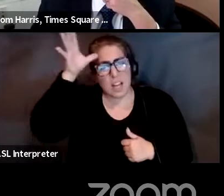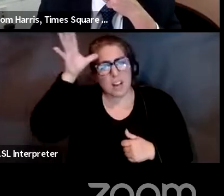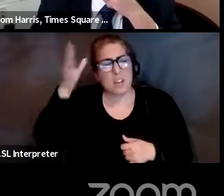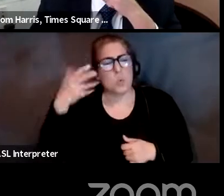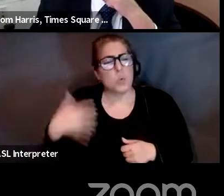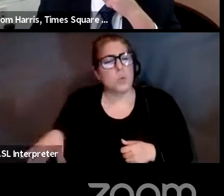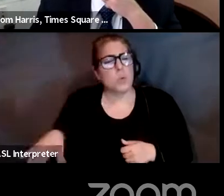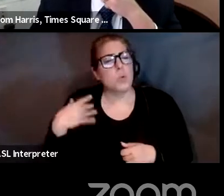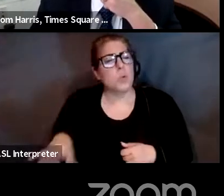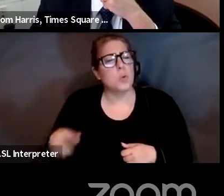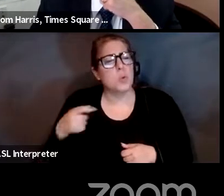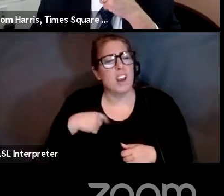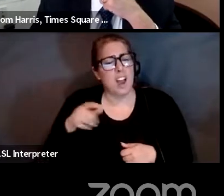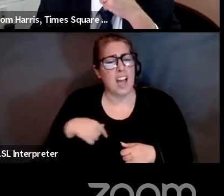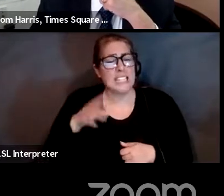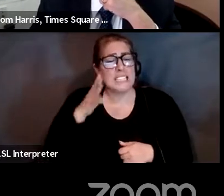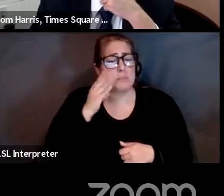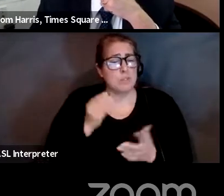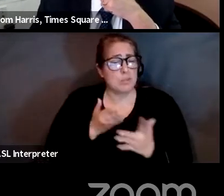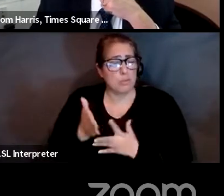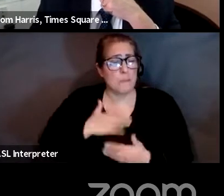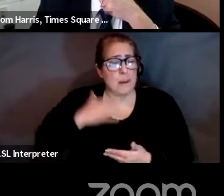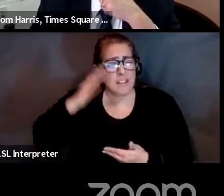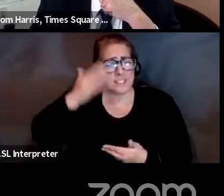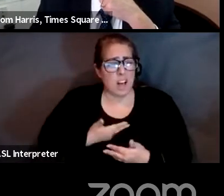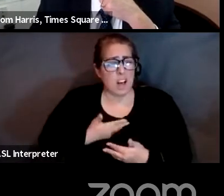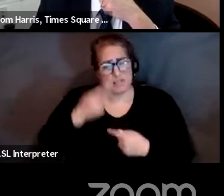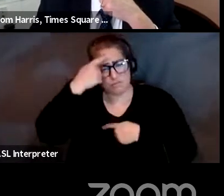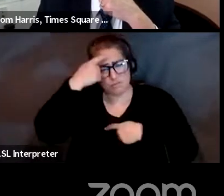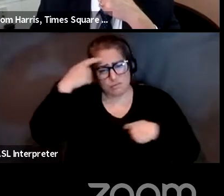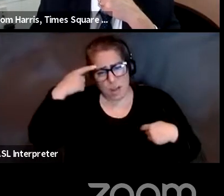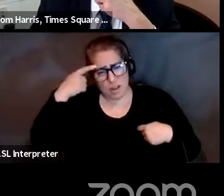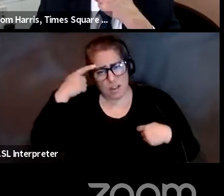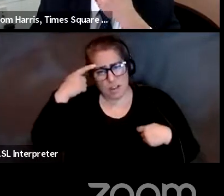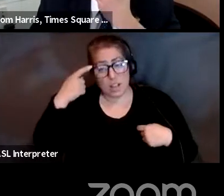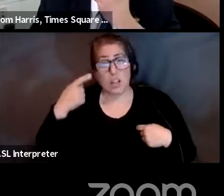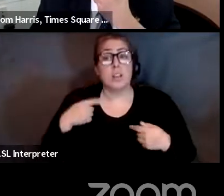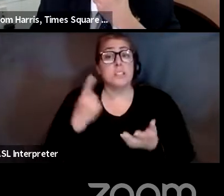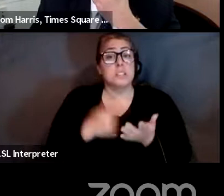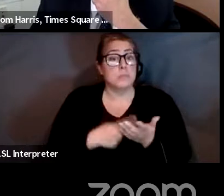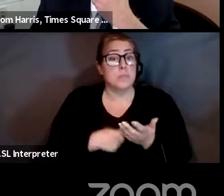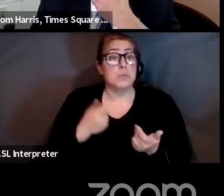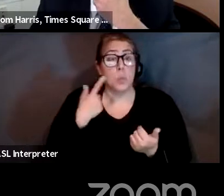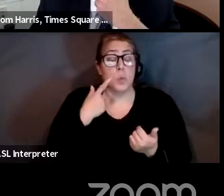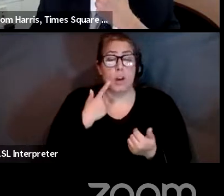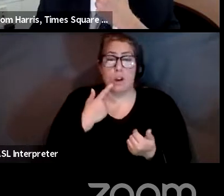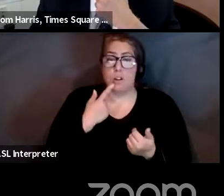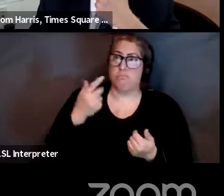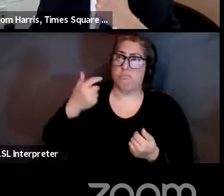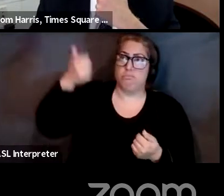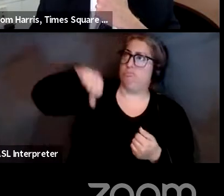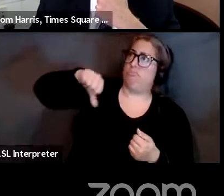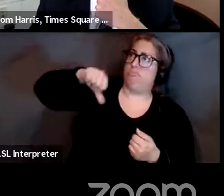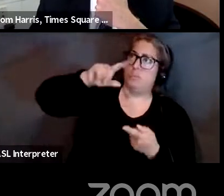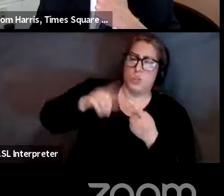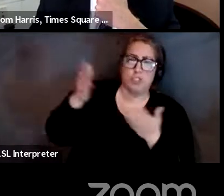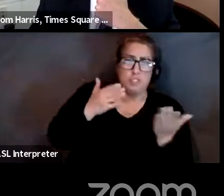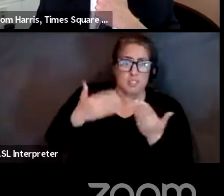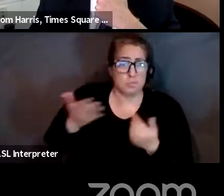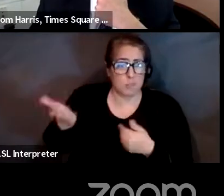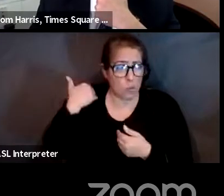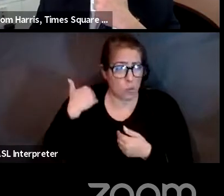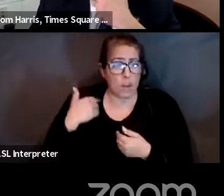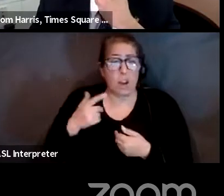and having to experience, you know, being turned away for services, being shuffled along